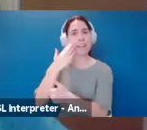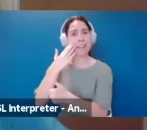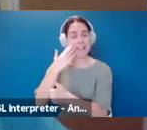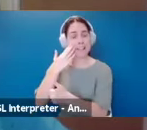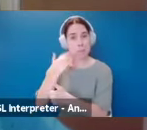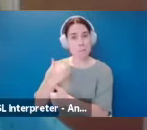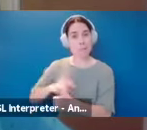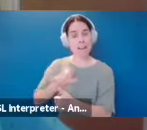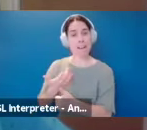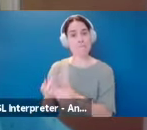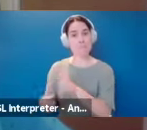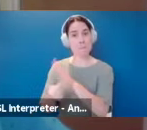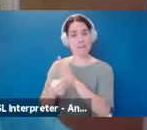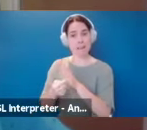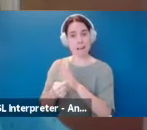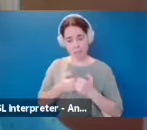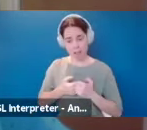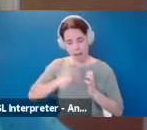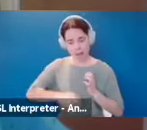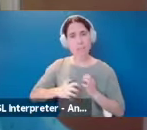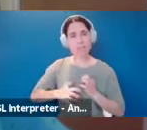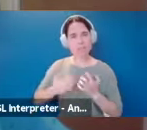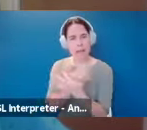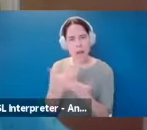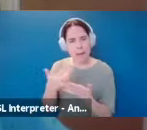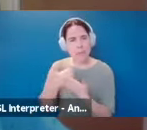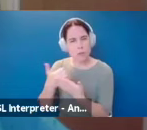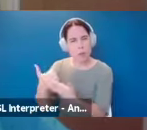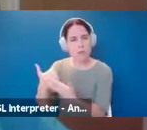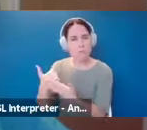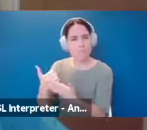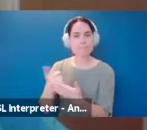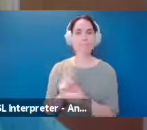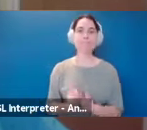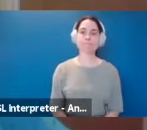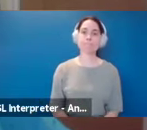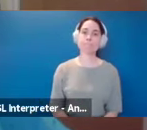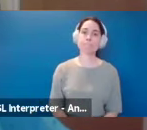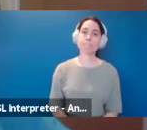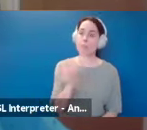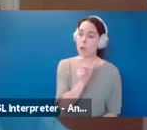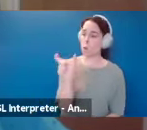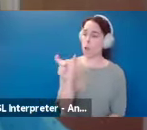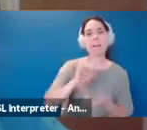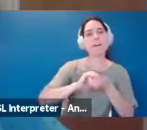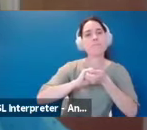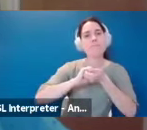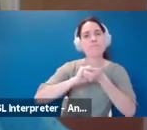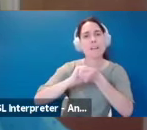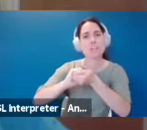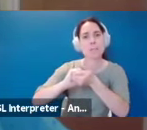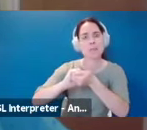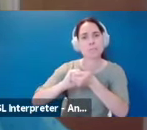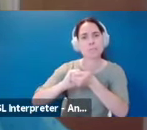here. Very few people know the real meaning of friendship. More often than not, there is too much